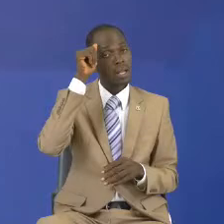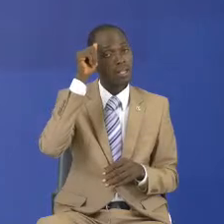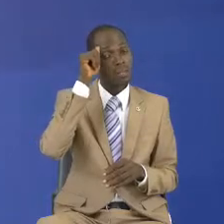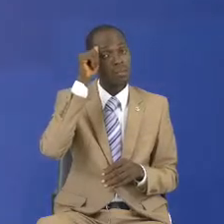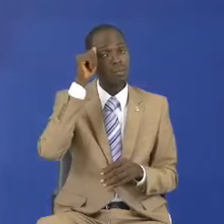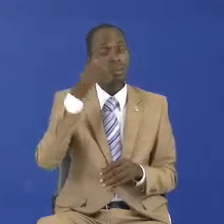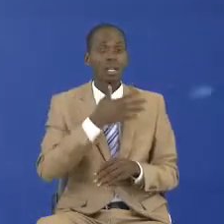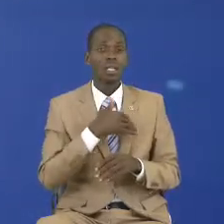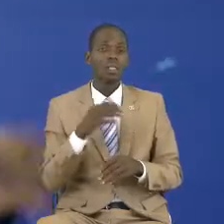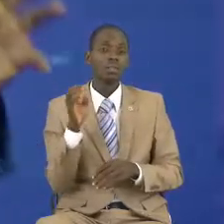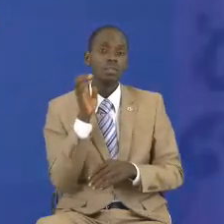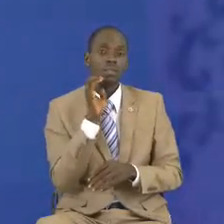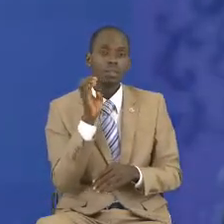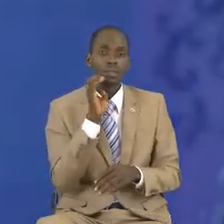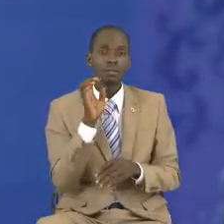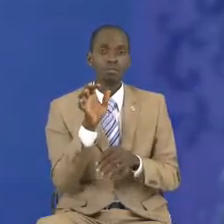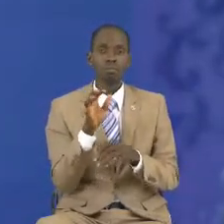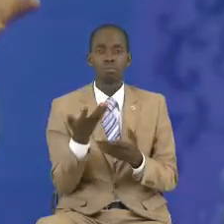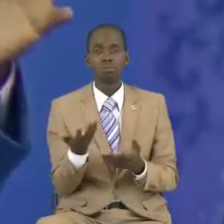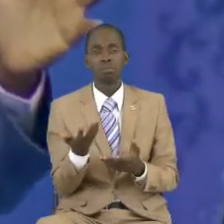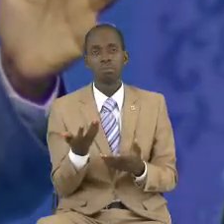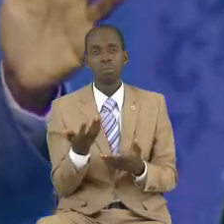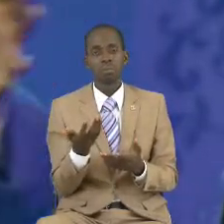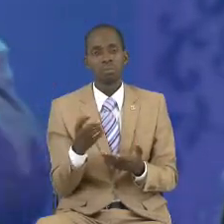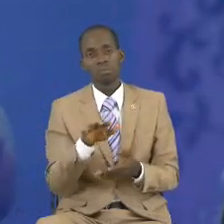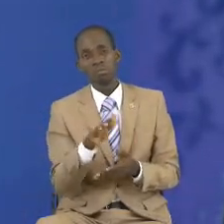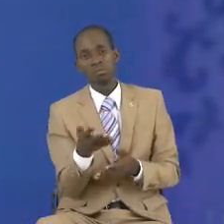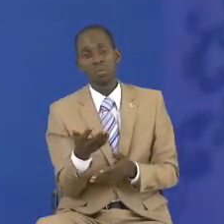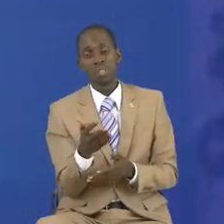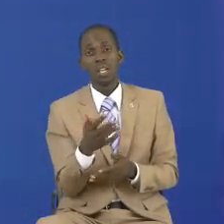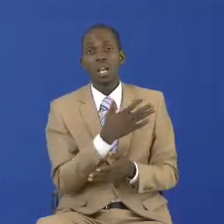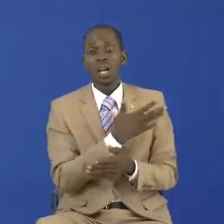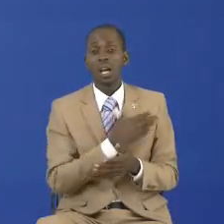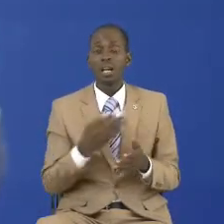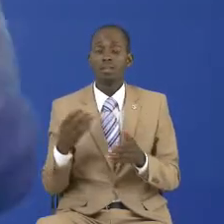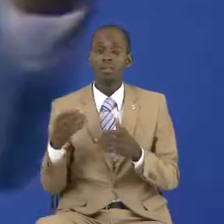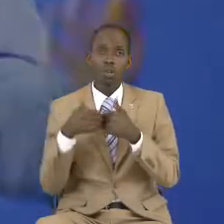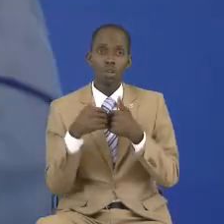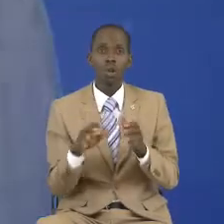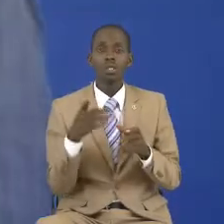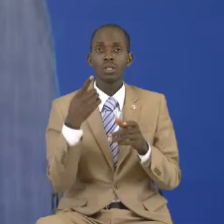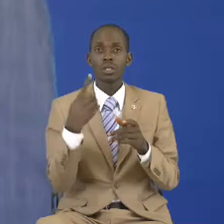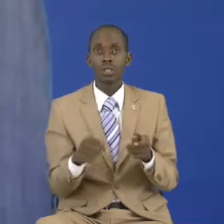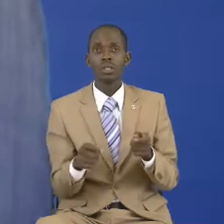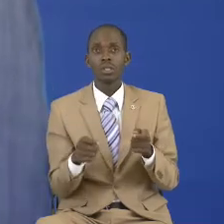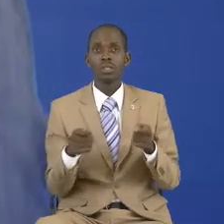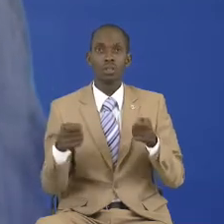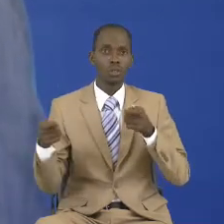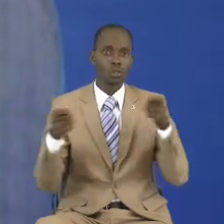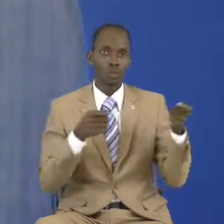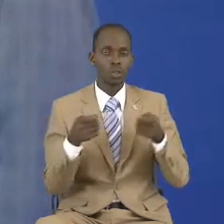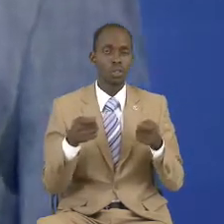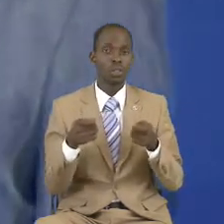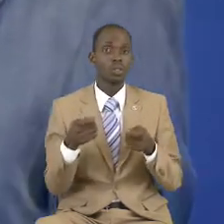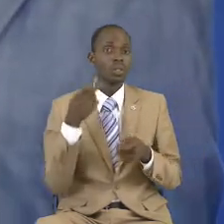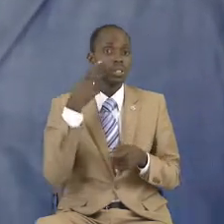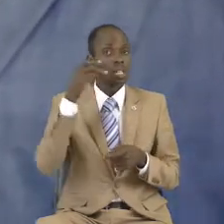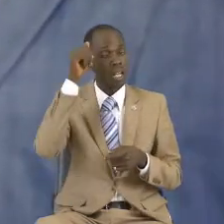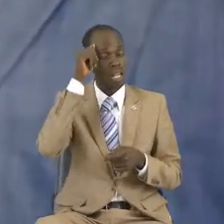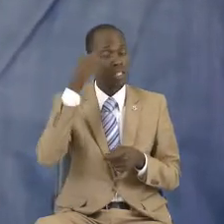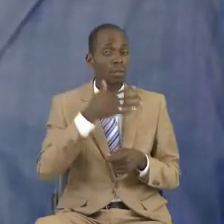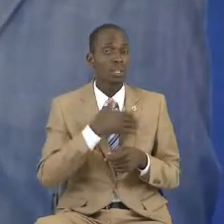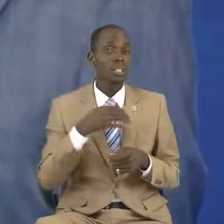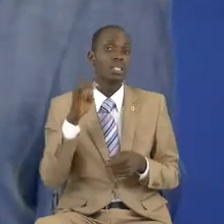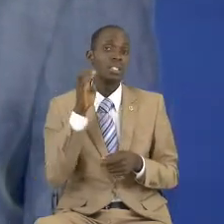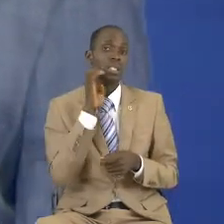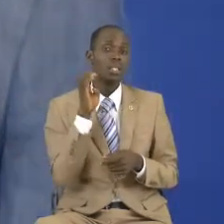compromised they lost the dominion the authority adam and eve compromised and